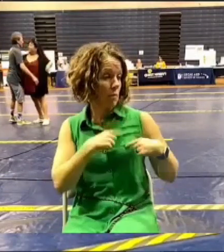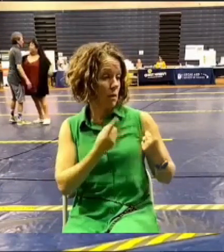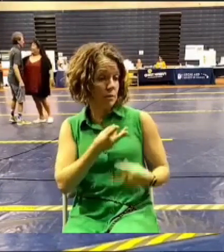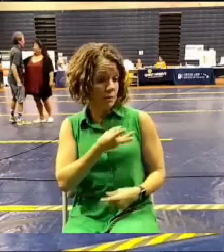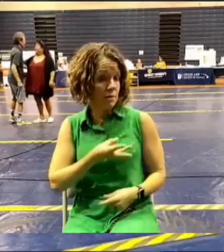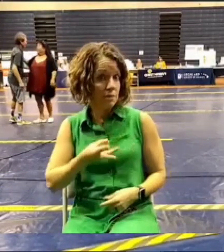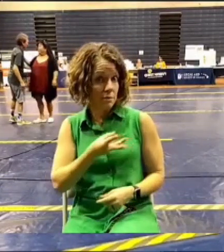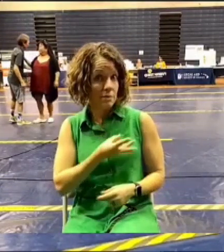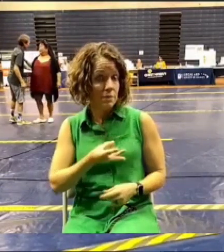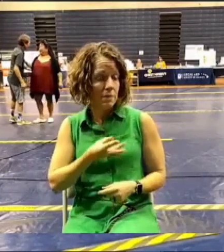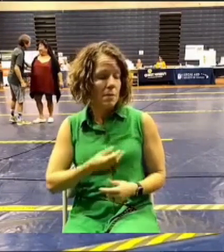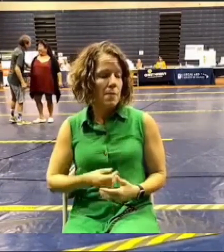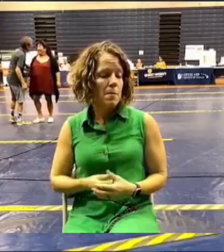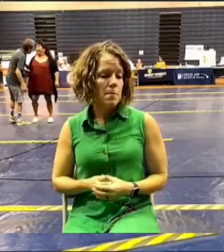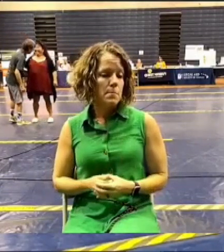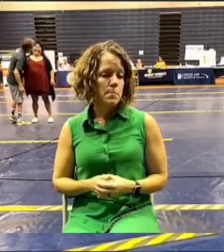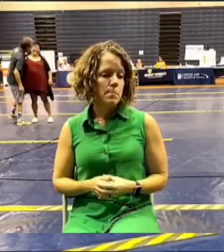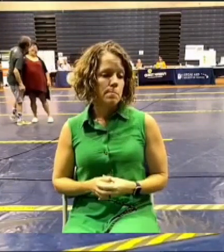has been,